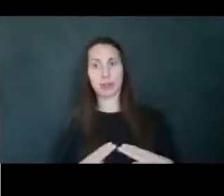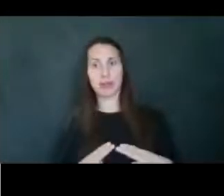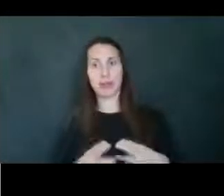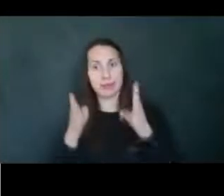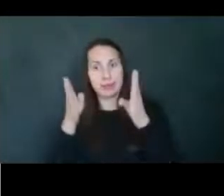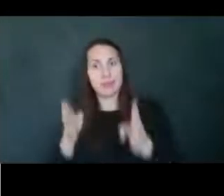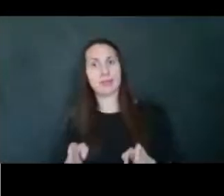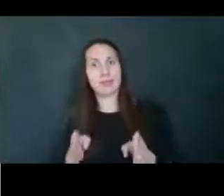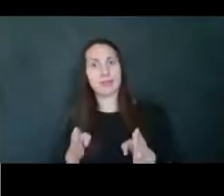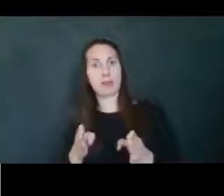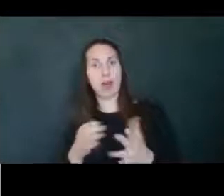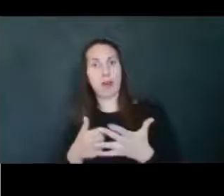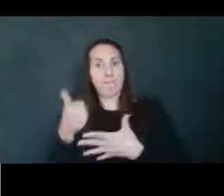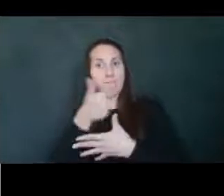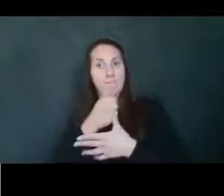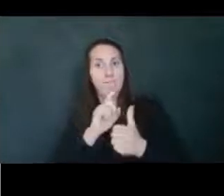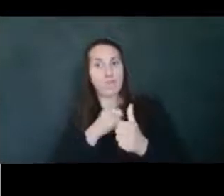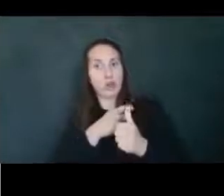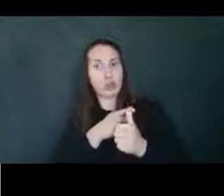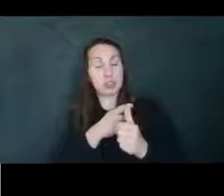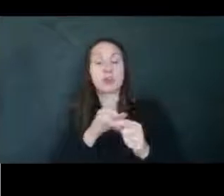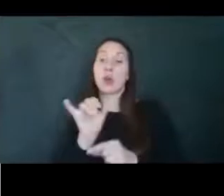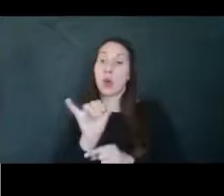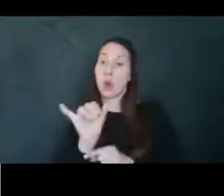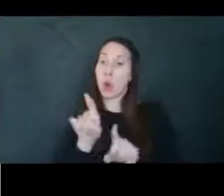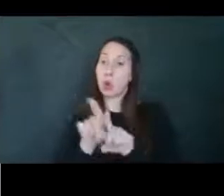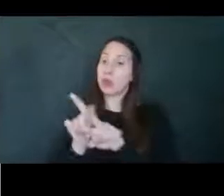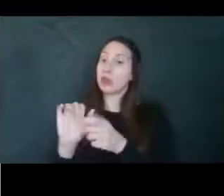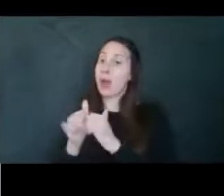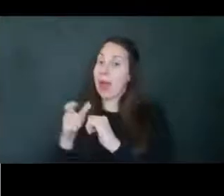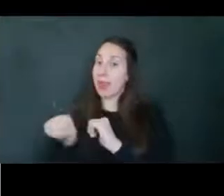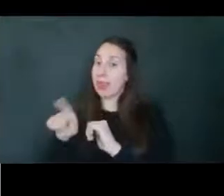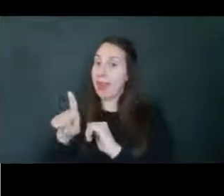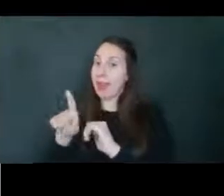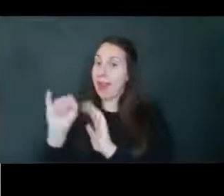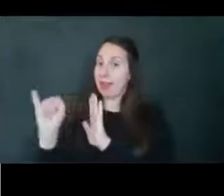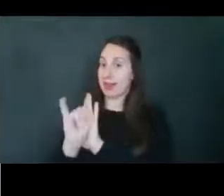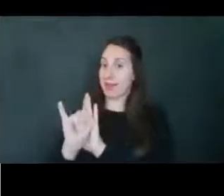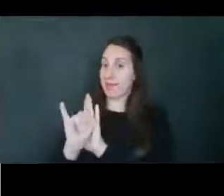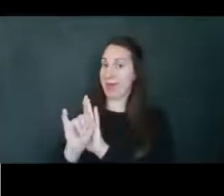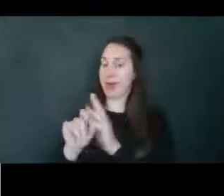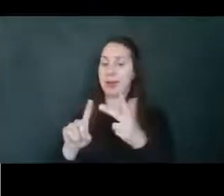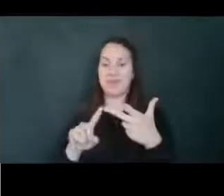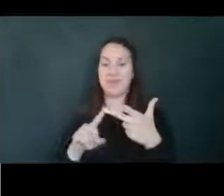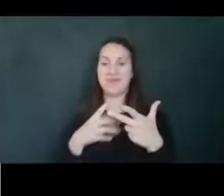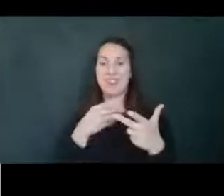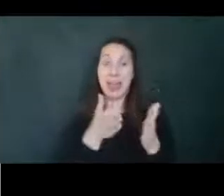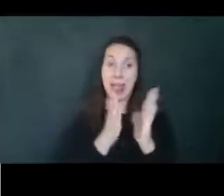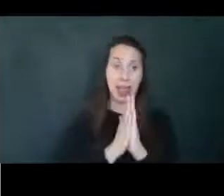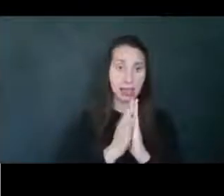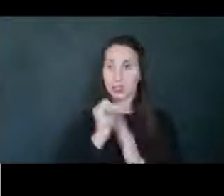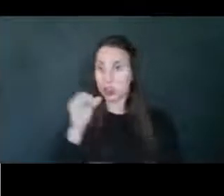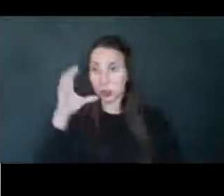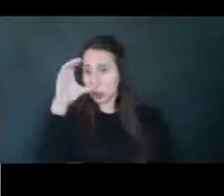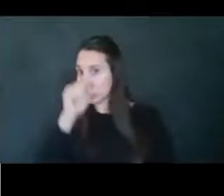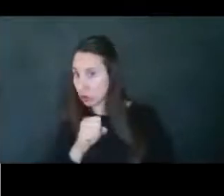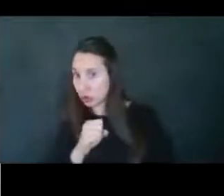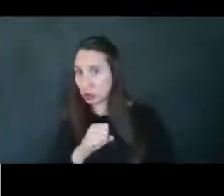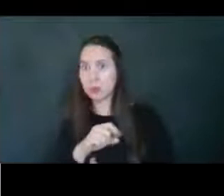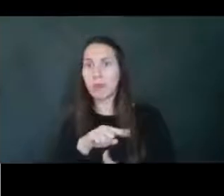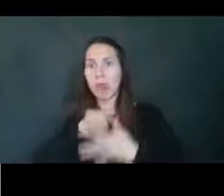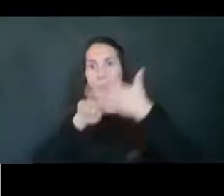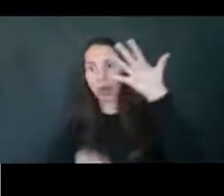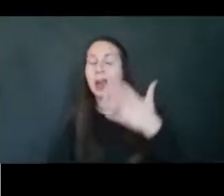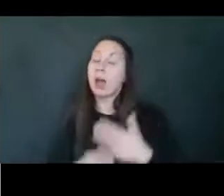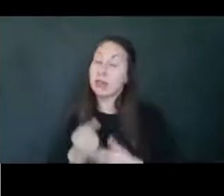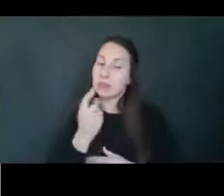how a person identifies, and ask, don't assume. It is several pages long. Those are just a couple